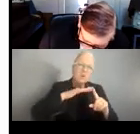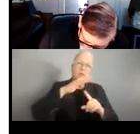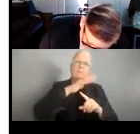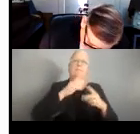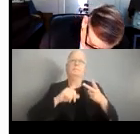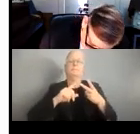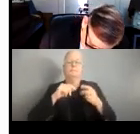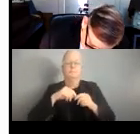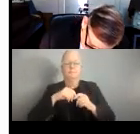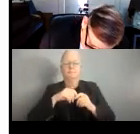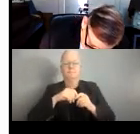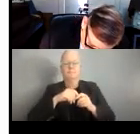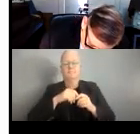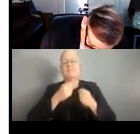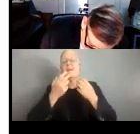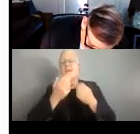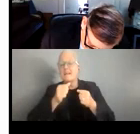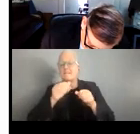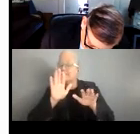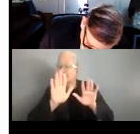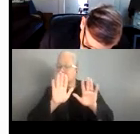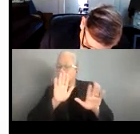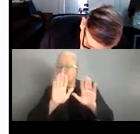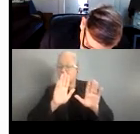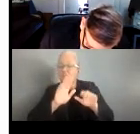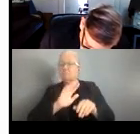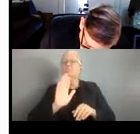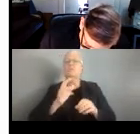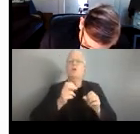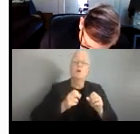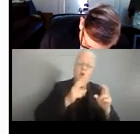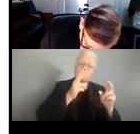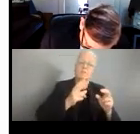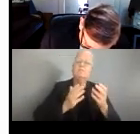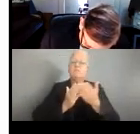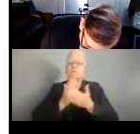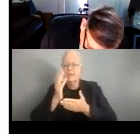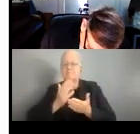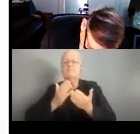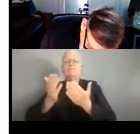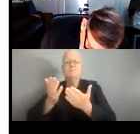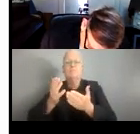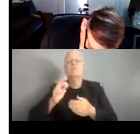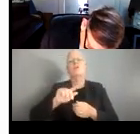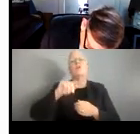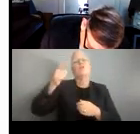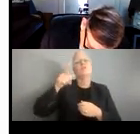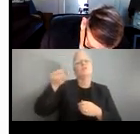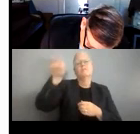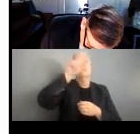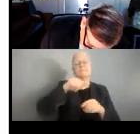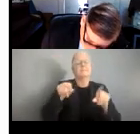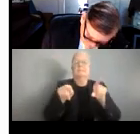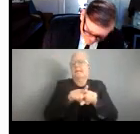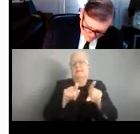They are similar in that the opportunities and rights granted to persons with disabilities in other countries are of the same lacking